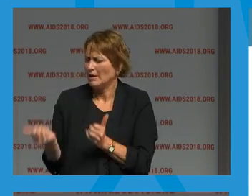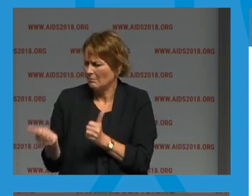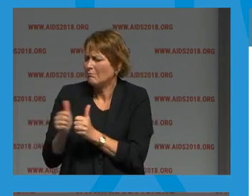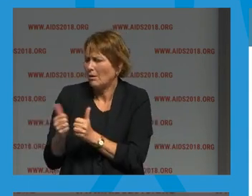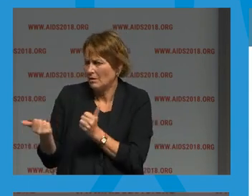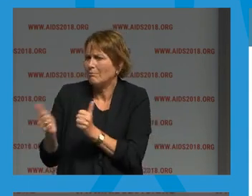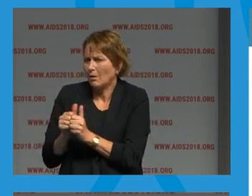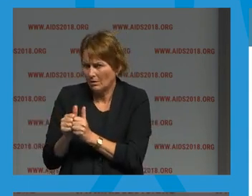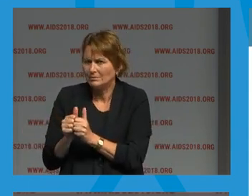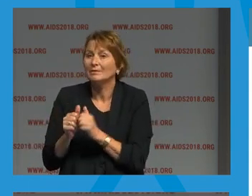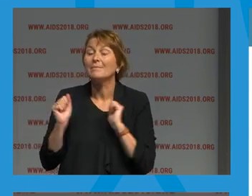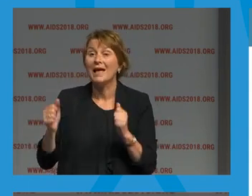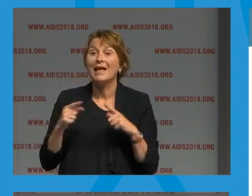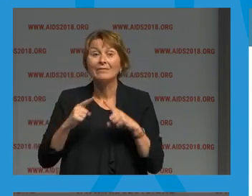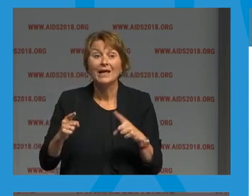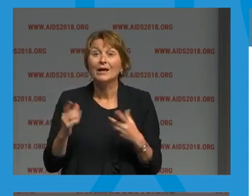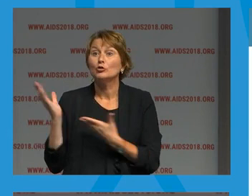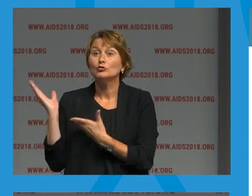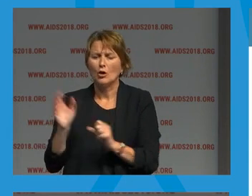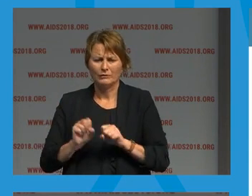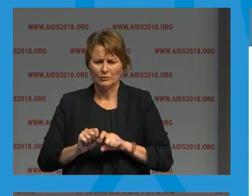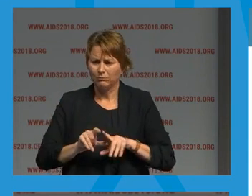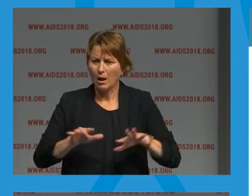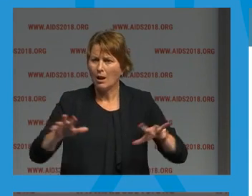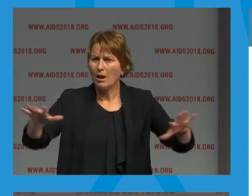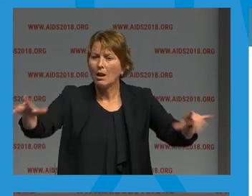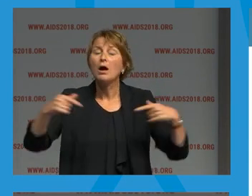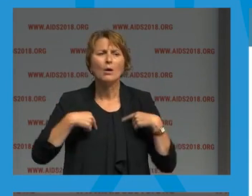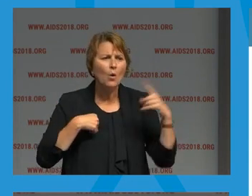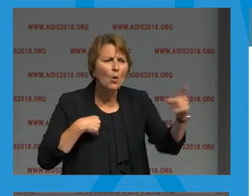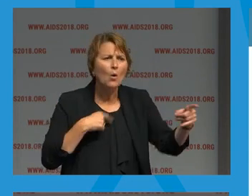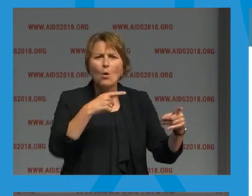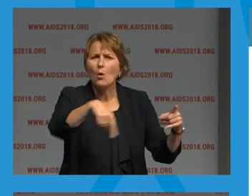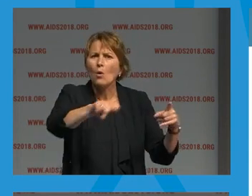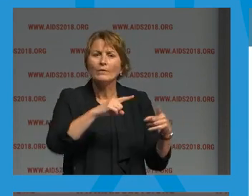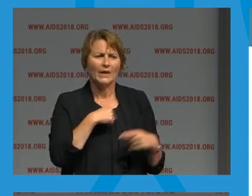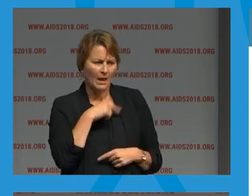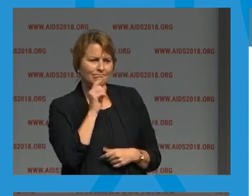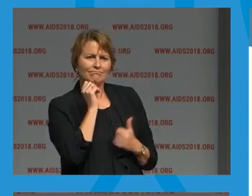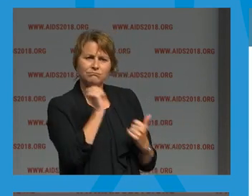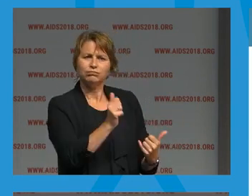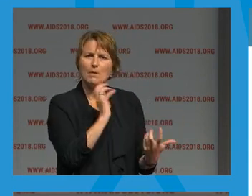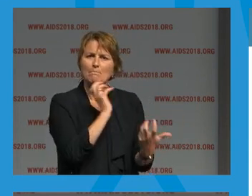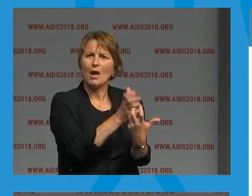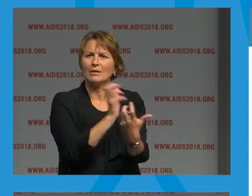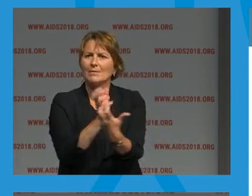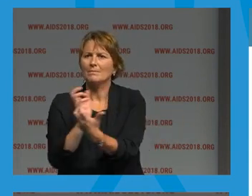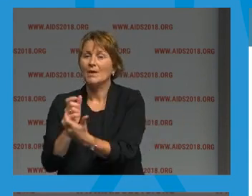and have been rolling out services that are sensitive to the needs of the key population.